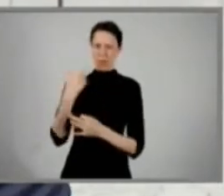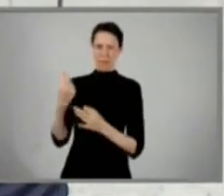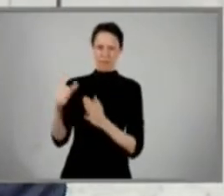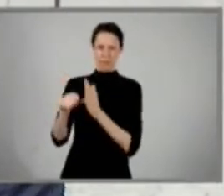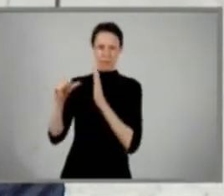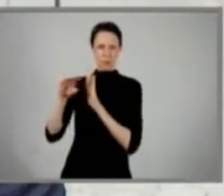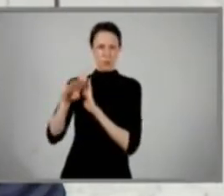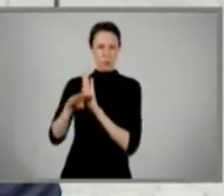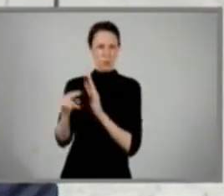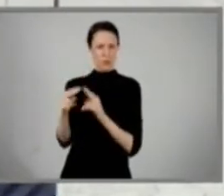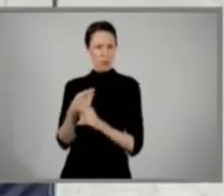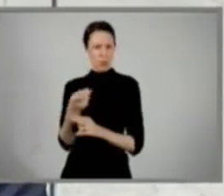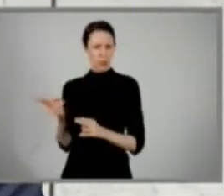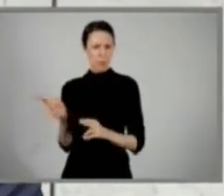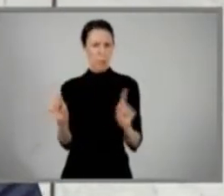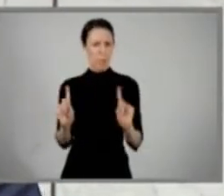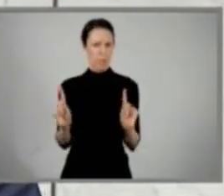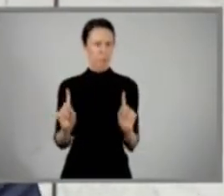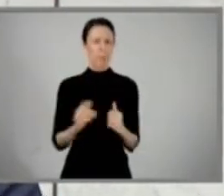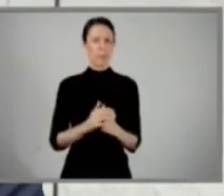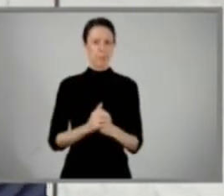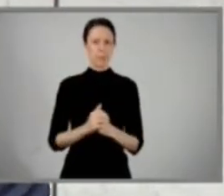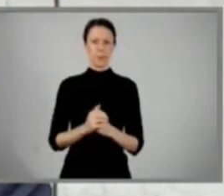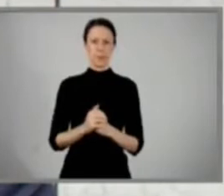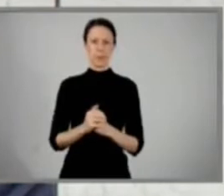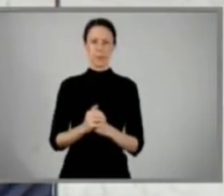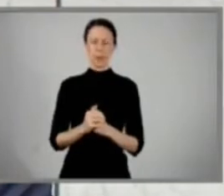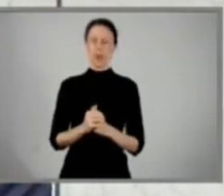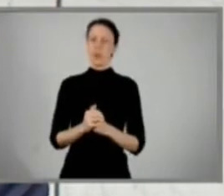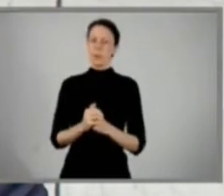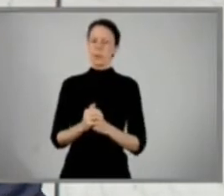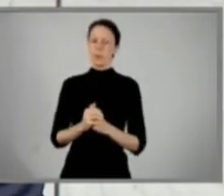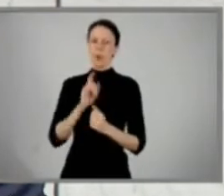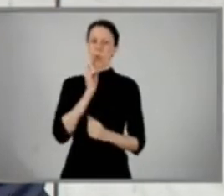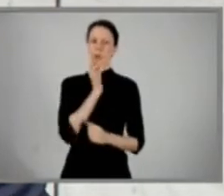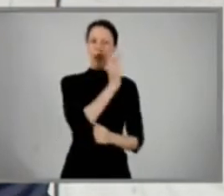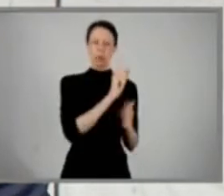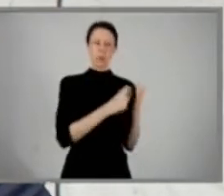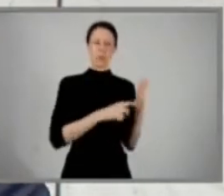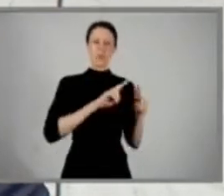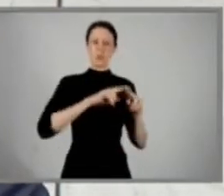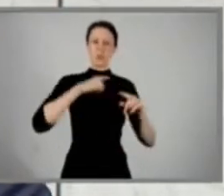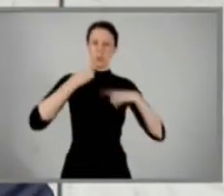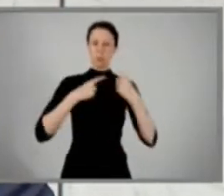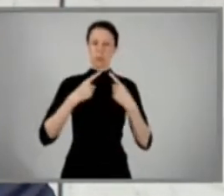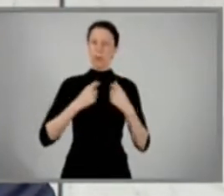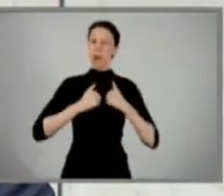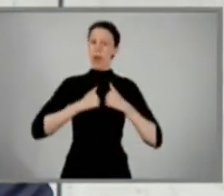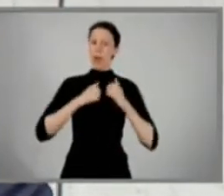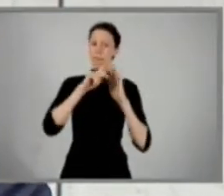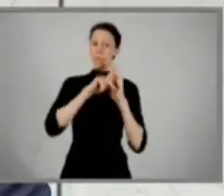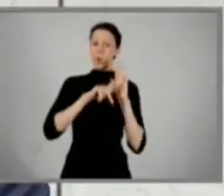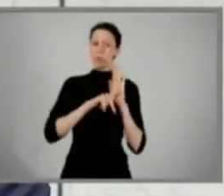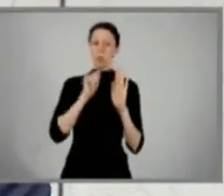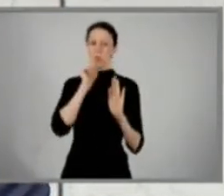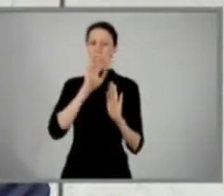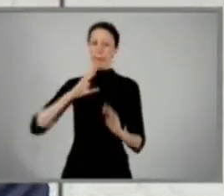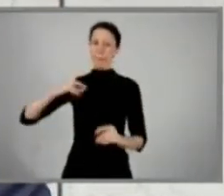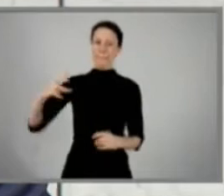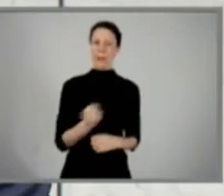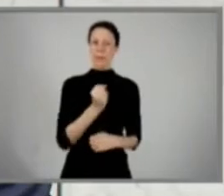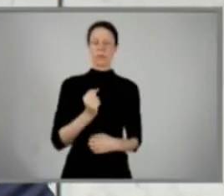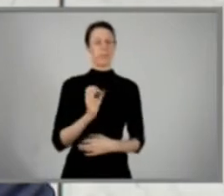strategy. But as you know, it won't be a mandatory vaccination. That is not the government's policy, and has never been the government's policy. And there is a